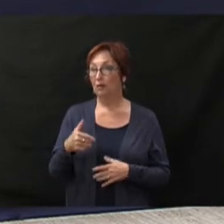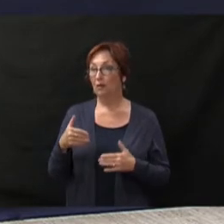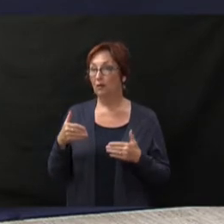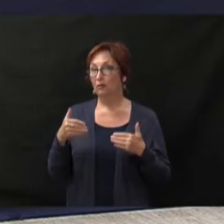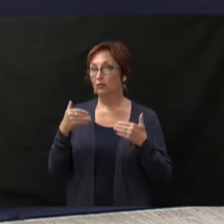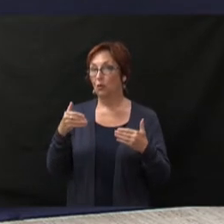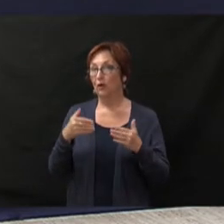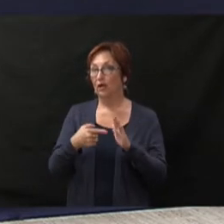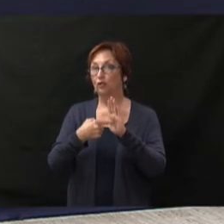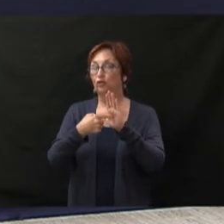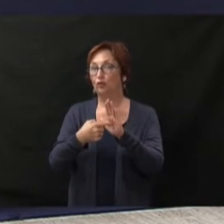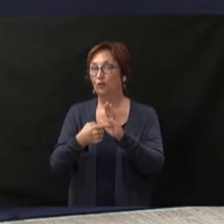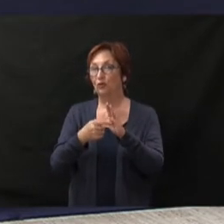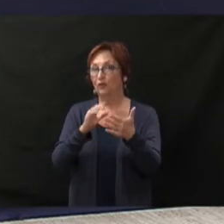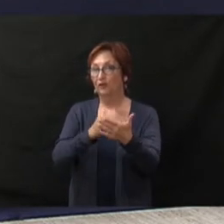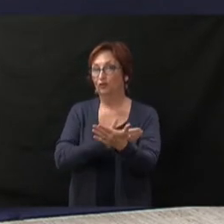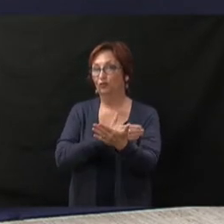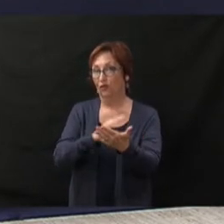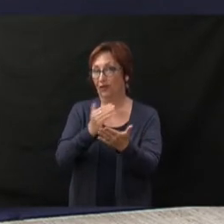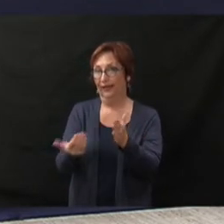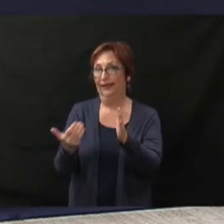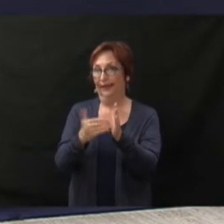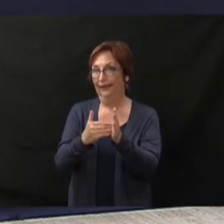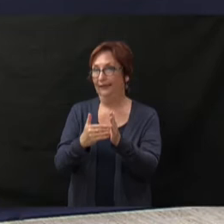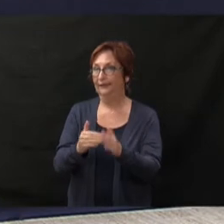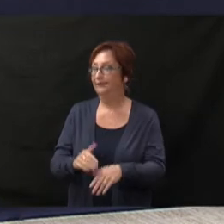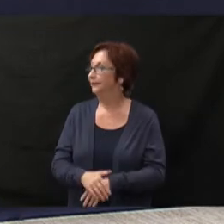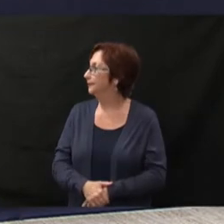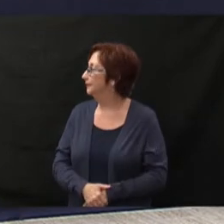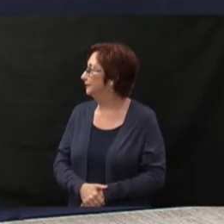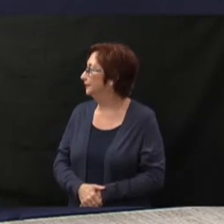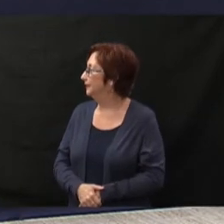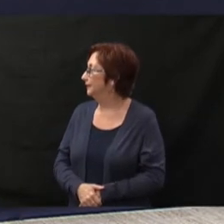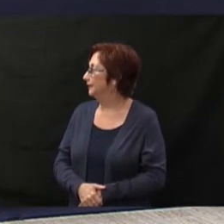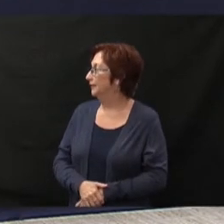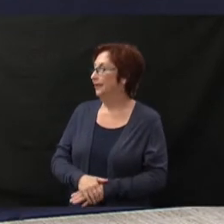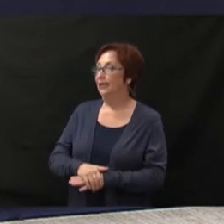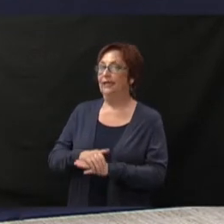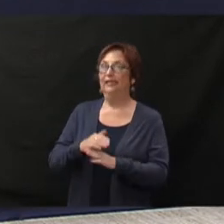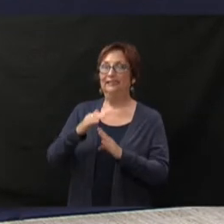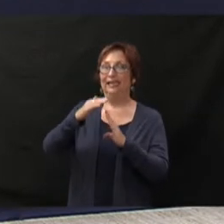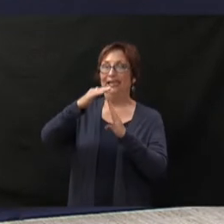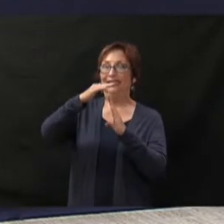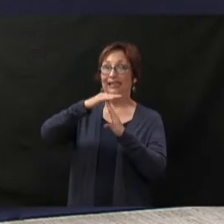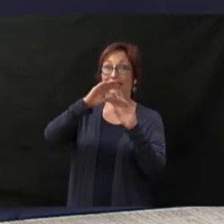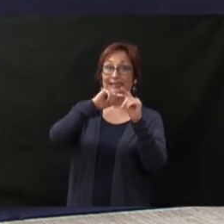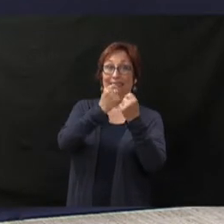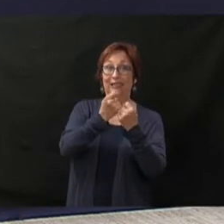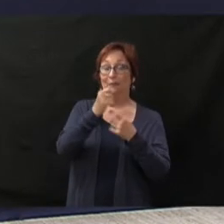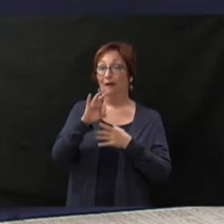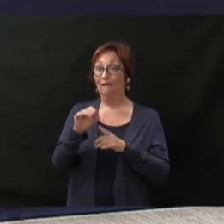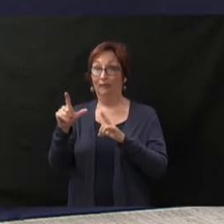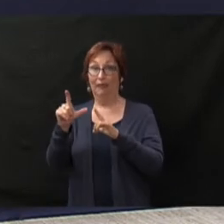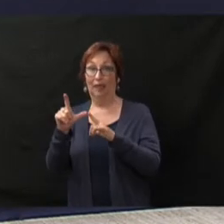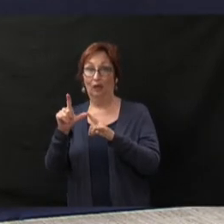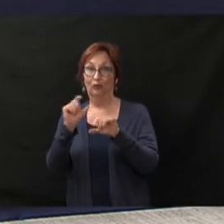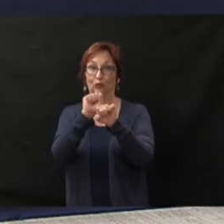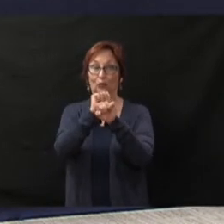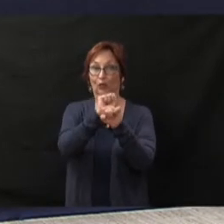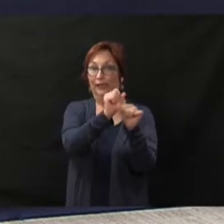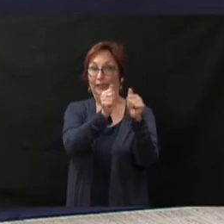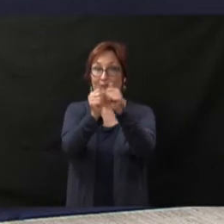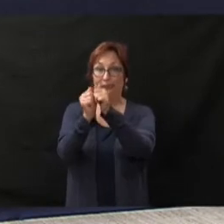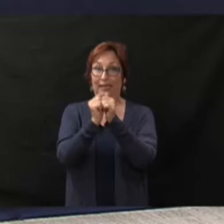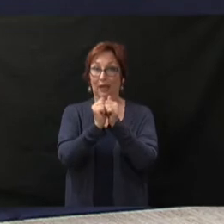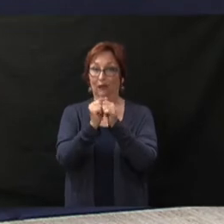and show you the jingle again. It's a team of letters working